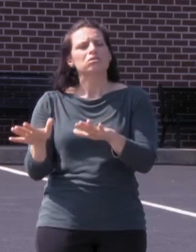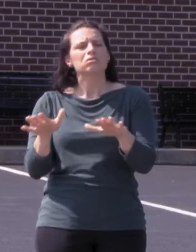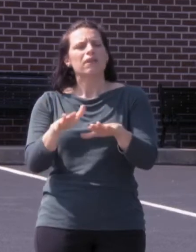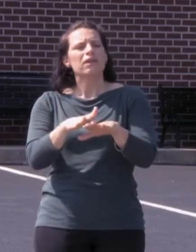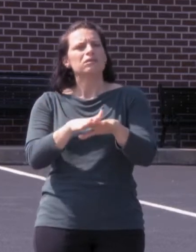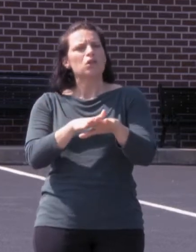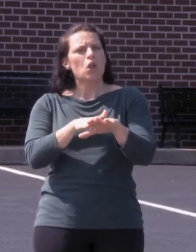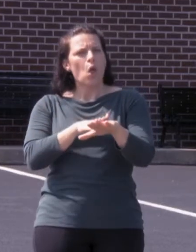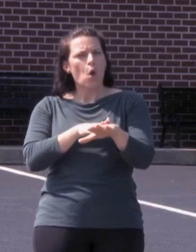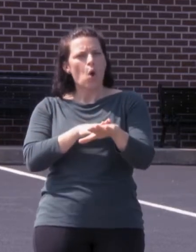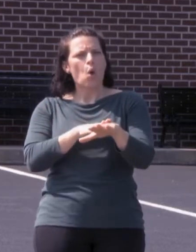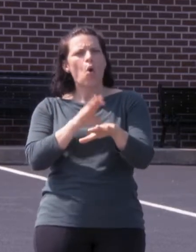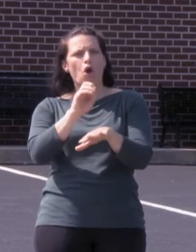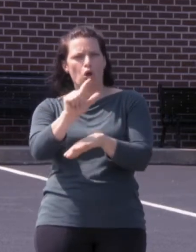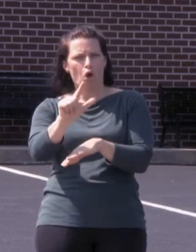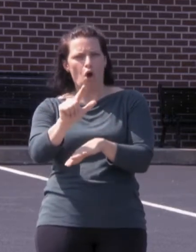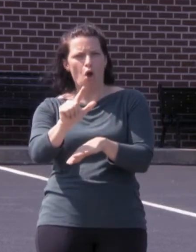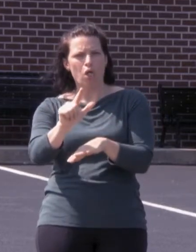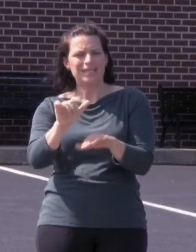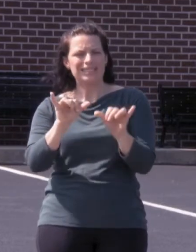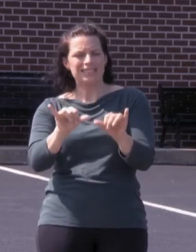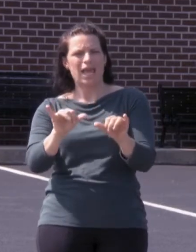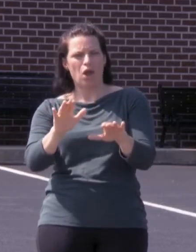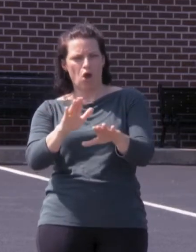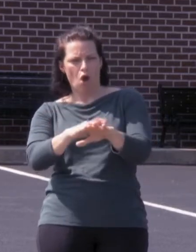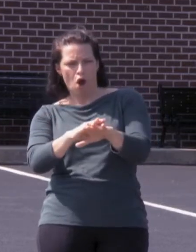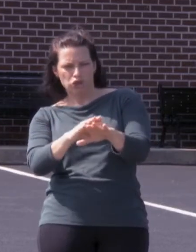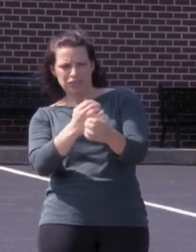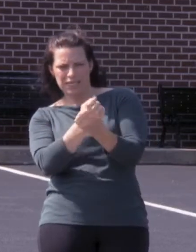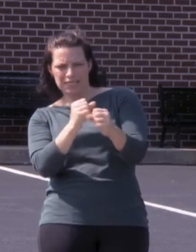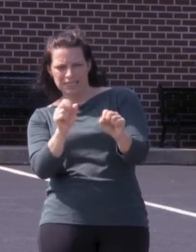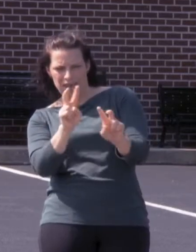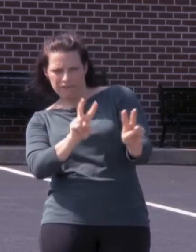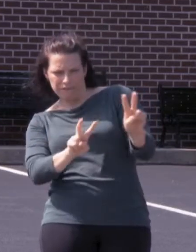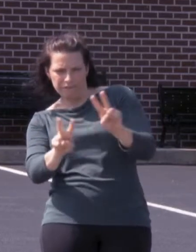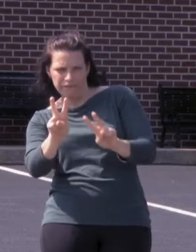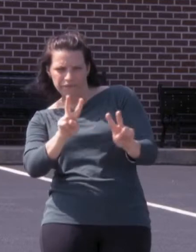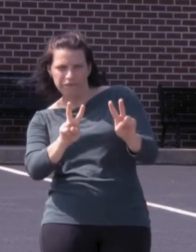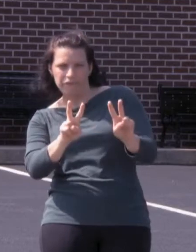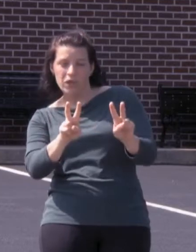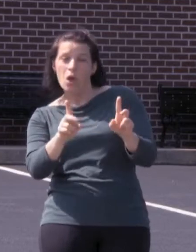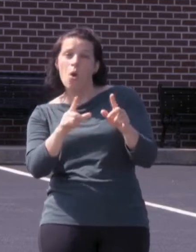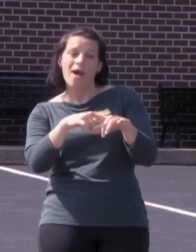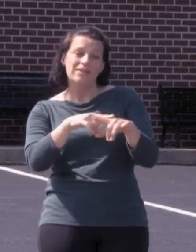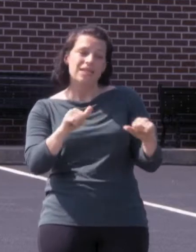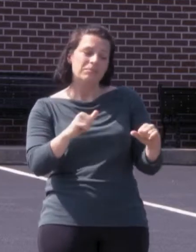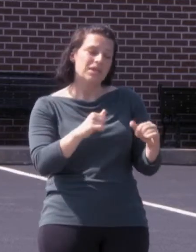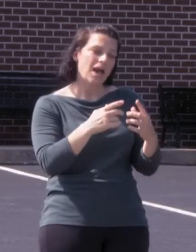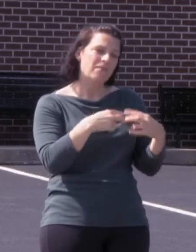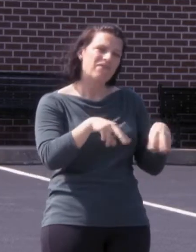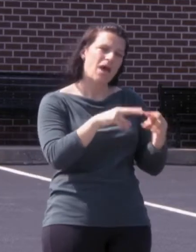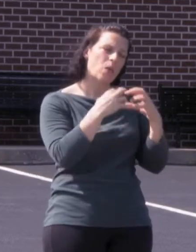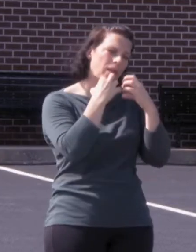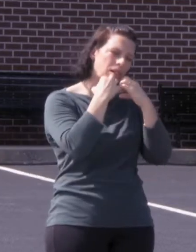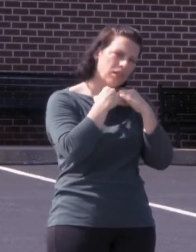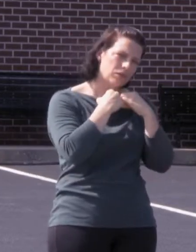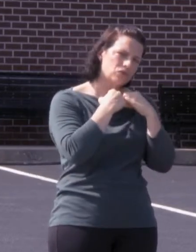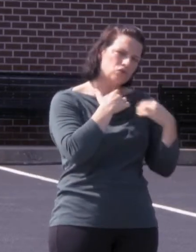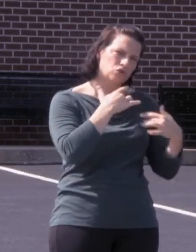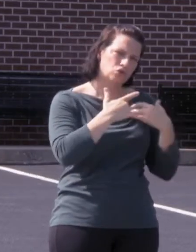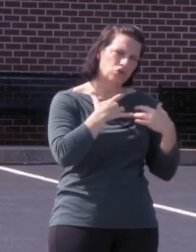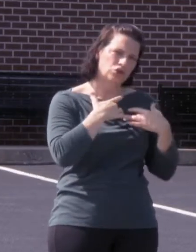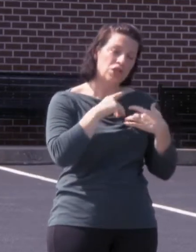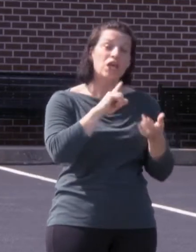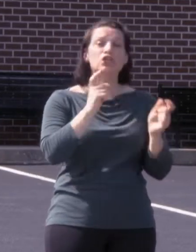call, remaining cautious and safe, while valuing care and concern as much as compliance. Change that will teach